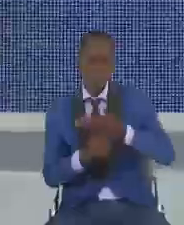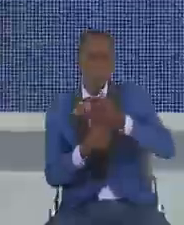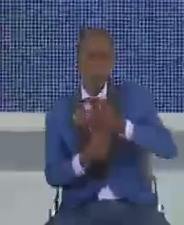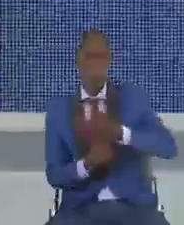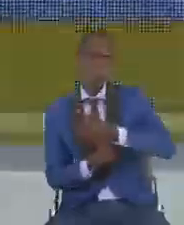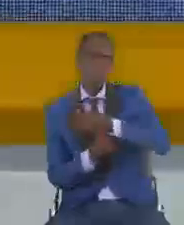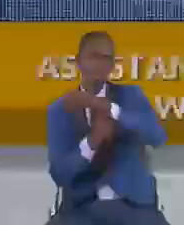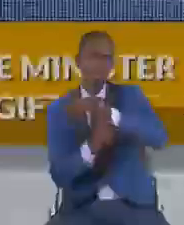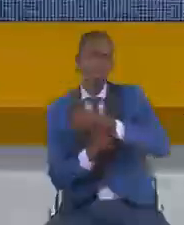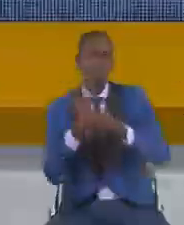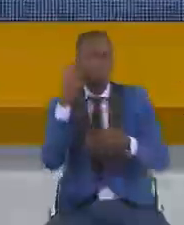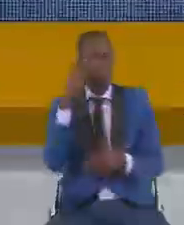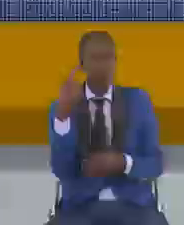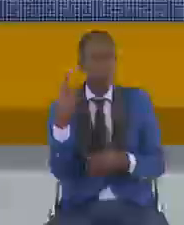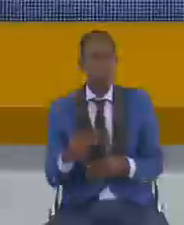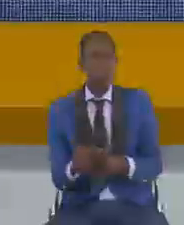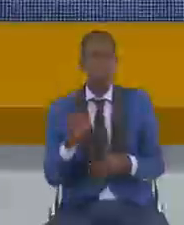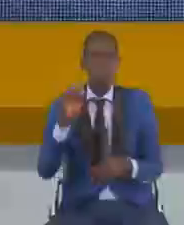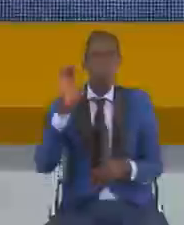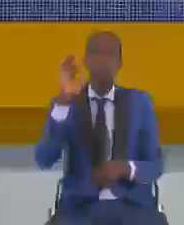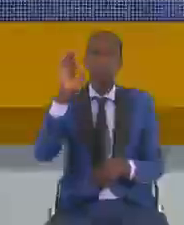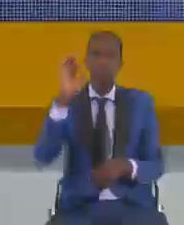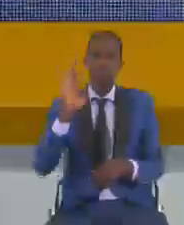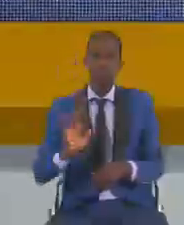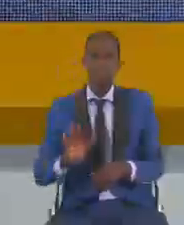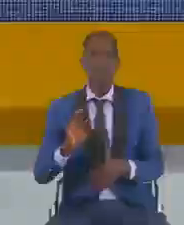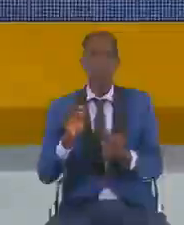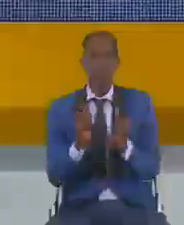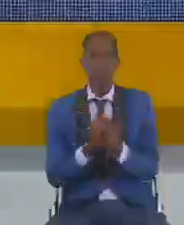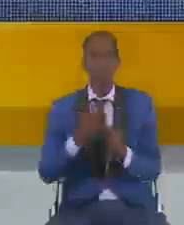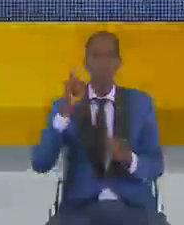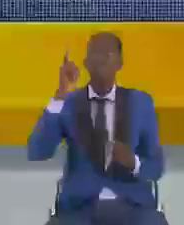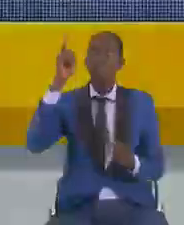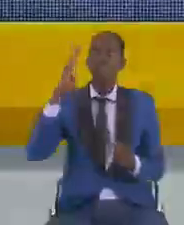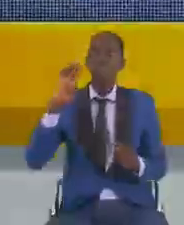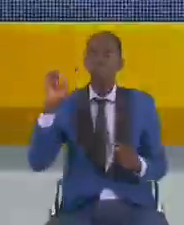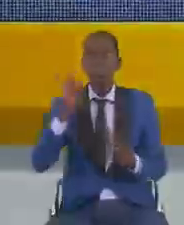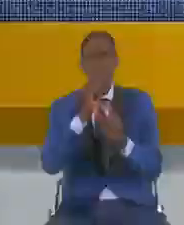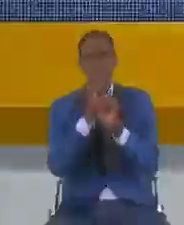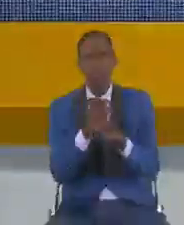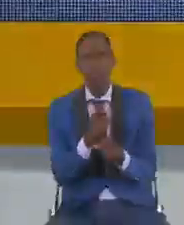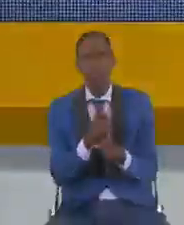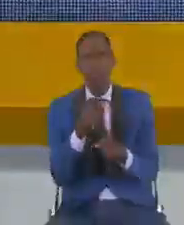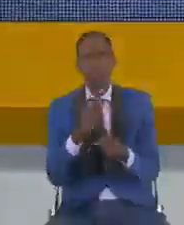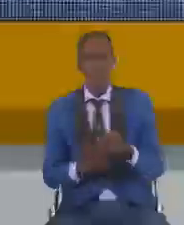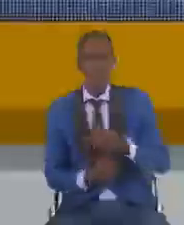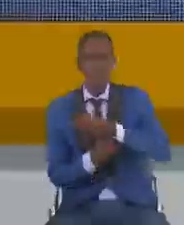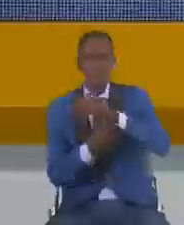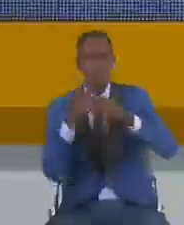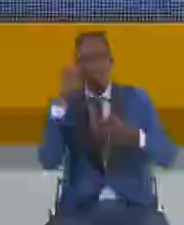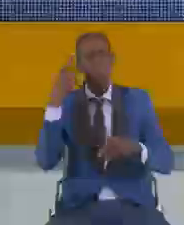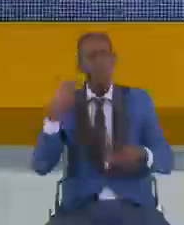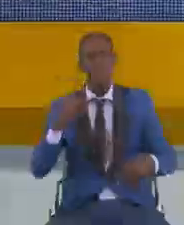for the minister with God's gift. Assistance for the minister